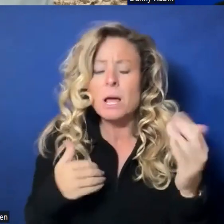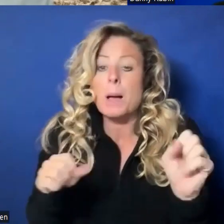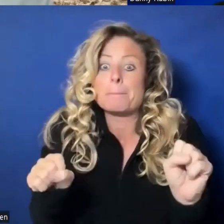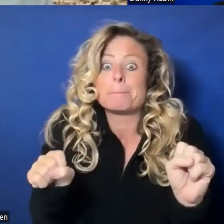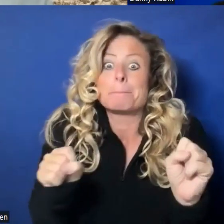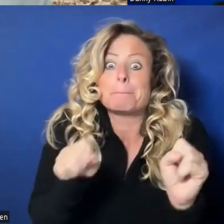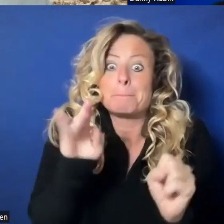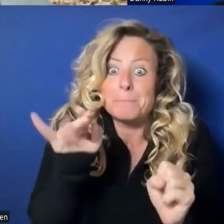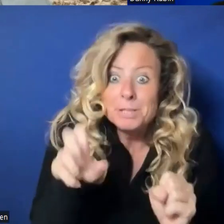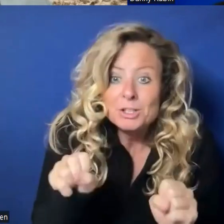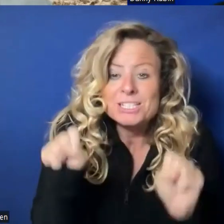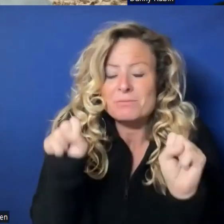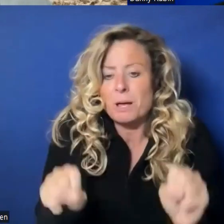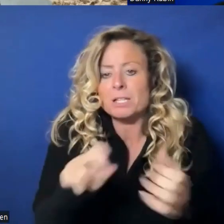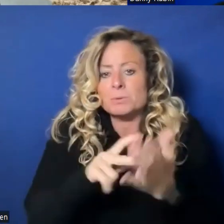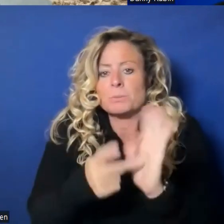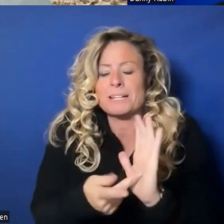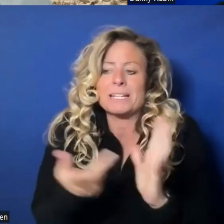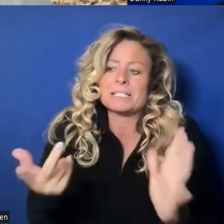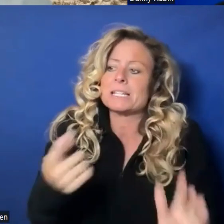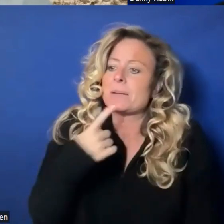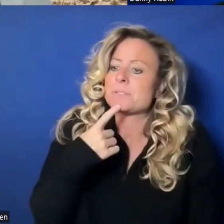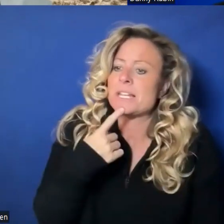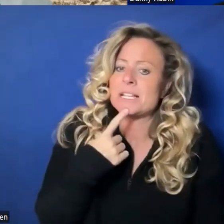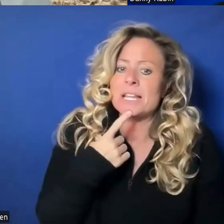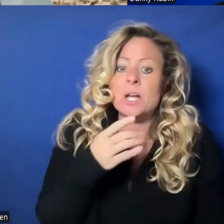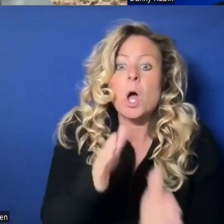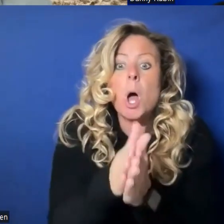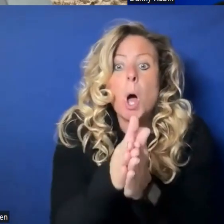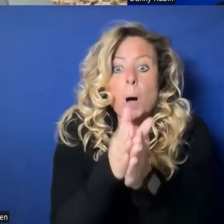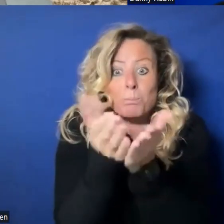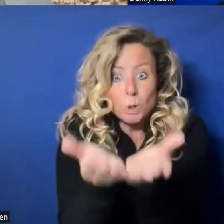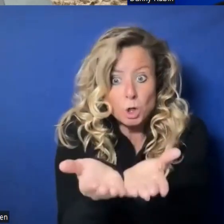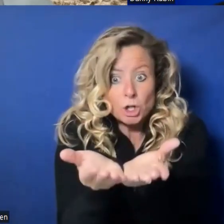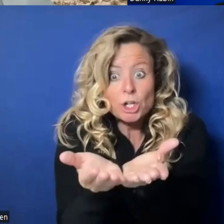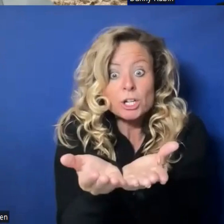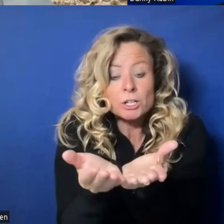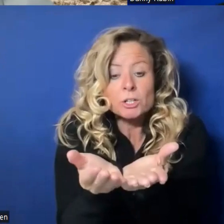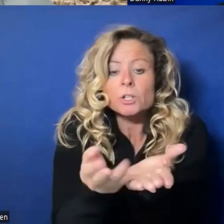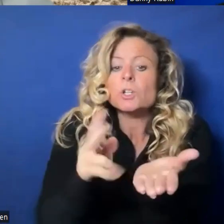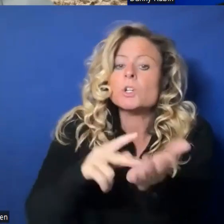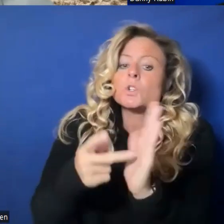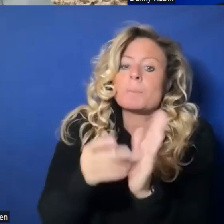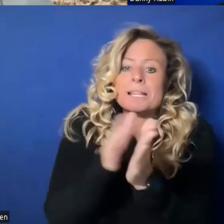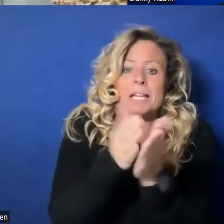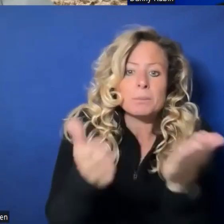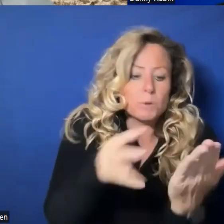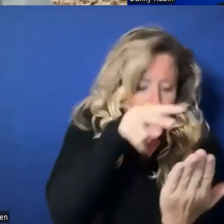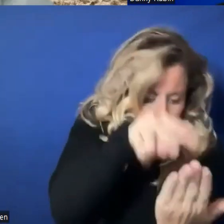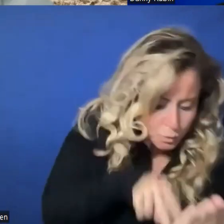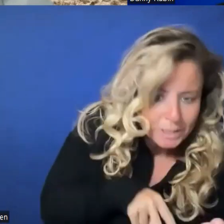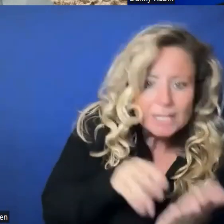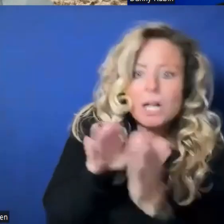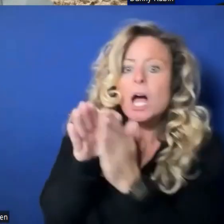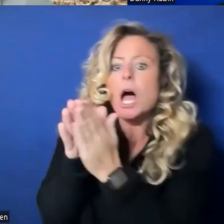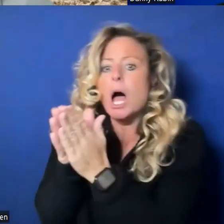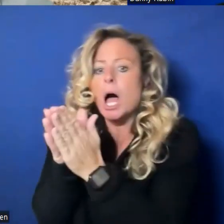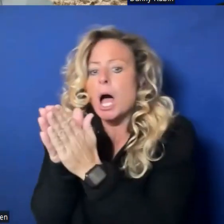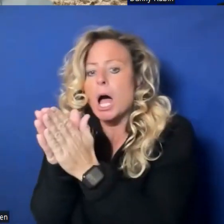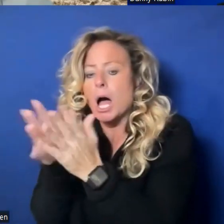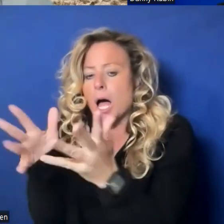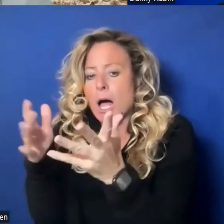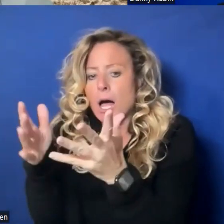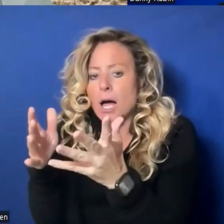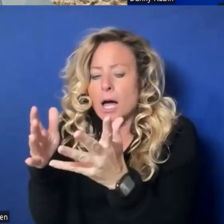possible meanings. Like, if I'm saying a book, do I mean a book to read, or do I mean